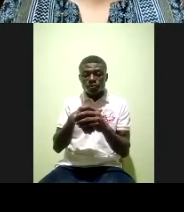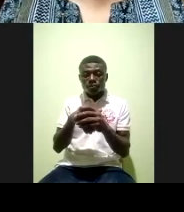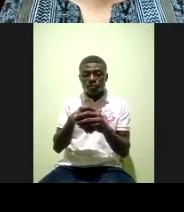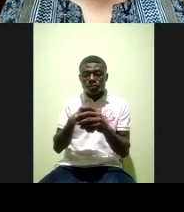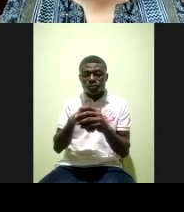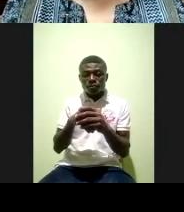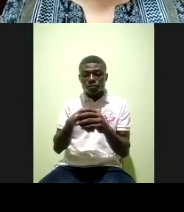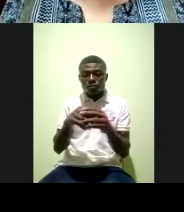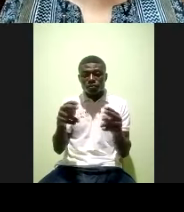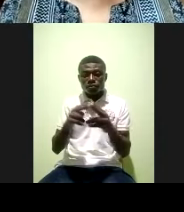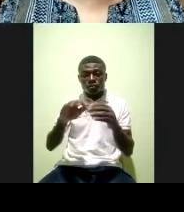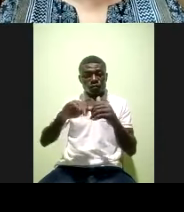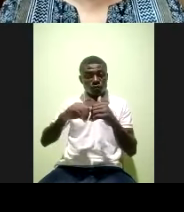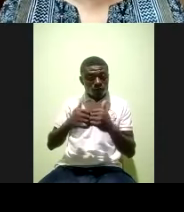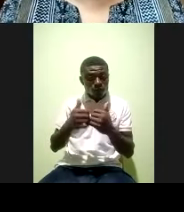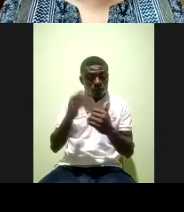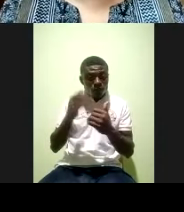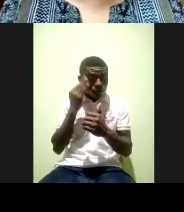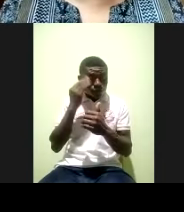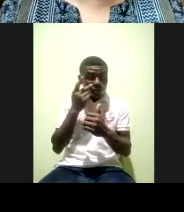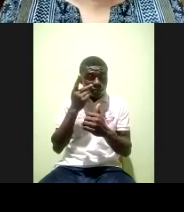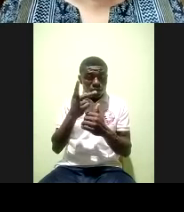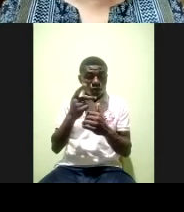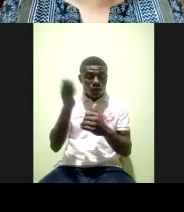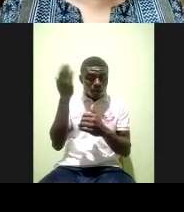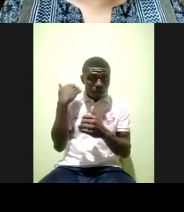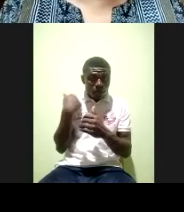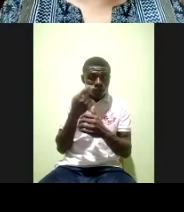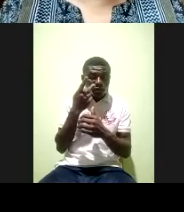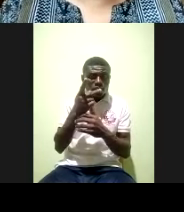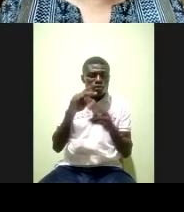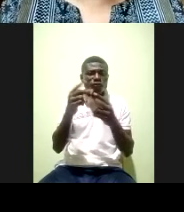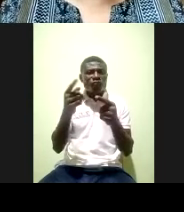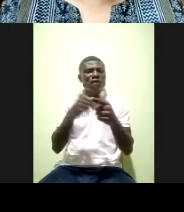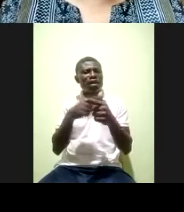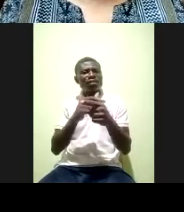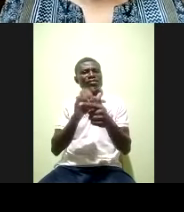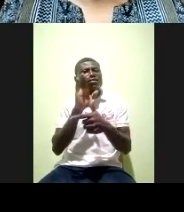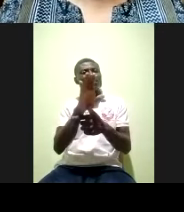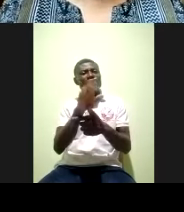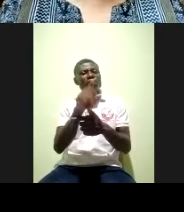So how was the experience of looking at the previous slide? How did it look like?